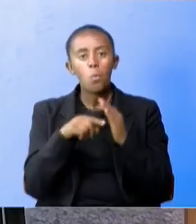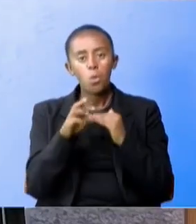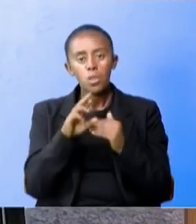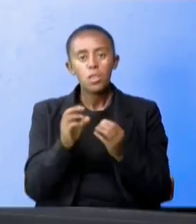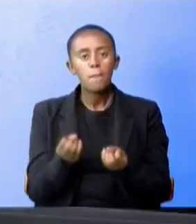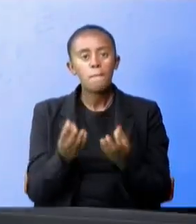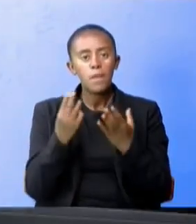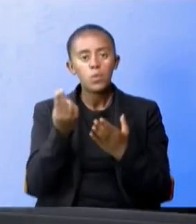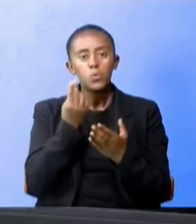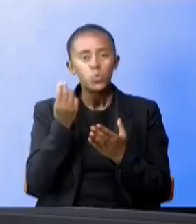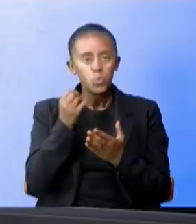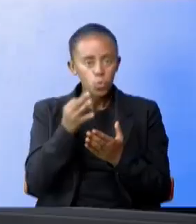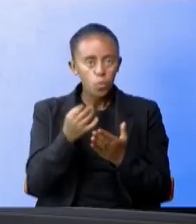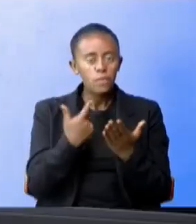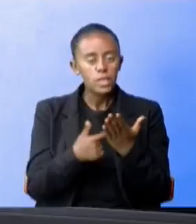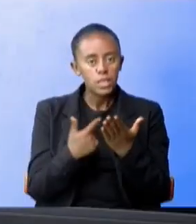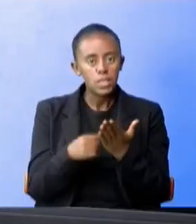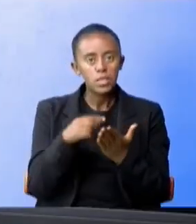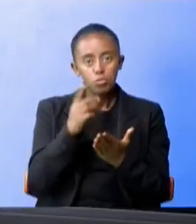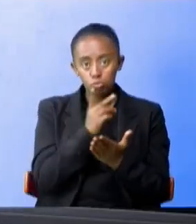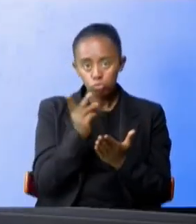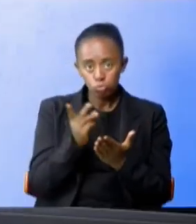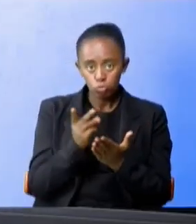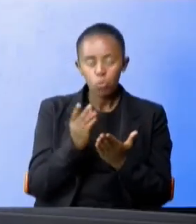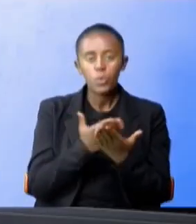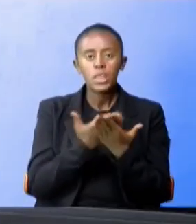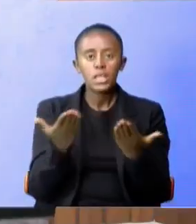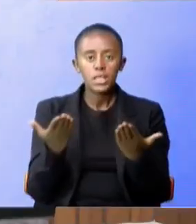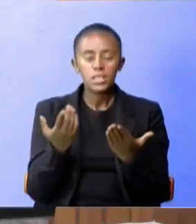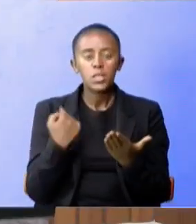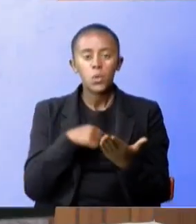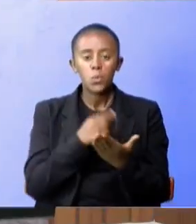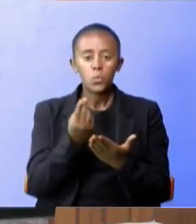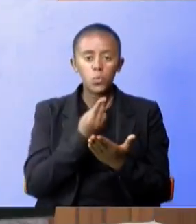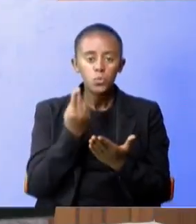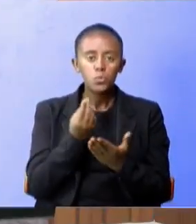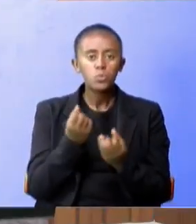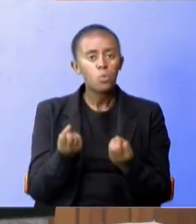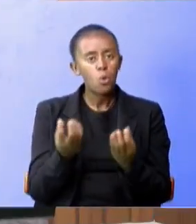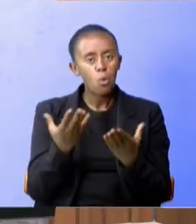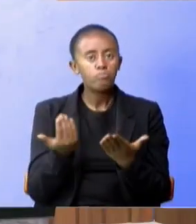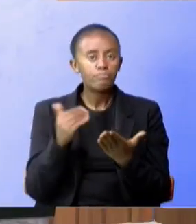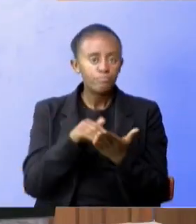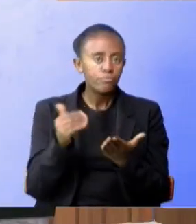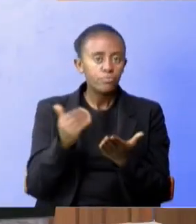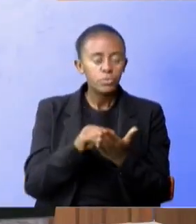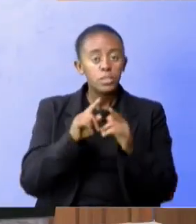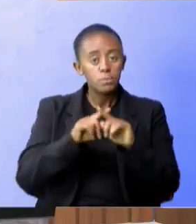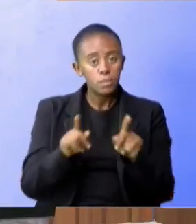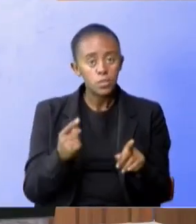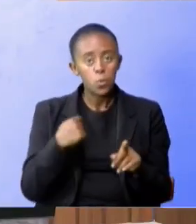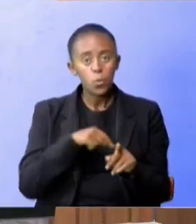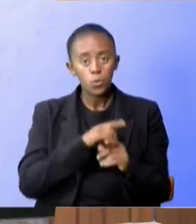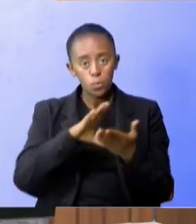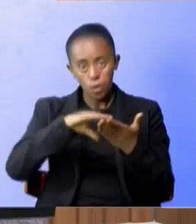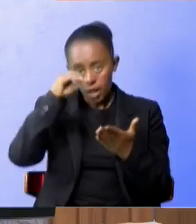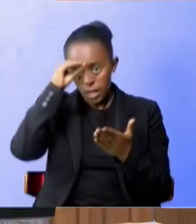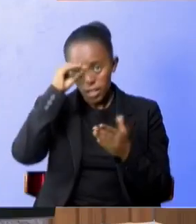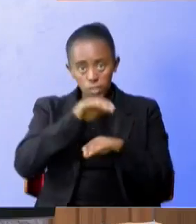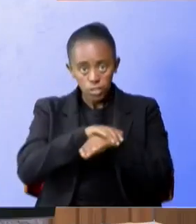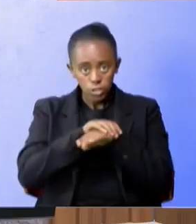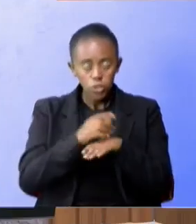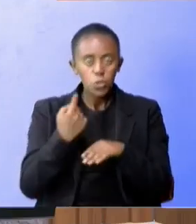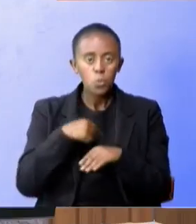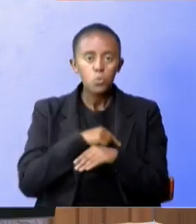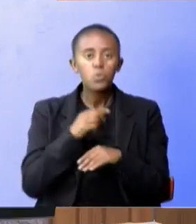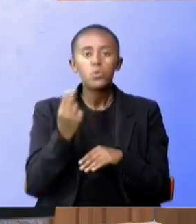many uses of these two things? We use them a lot especially when we are learning English. We use